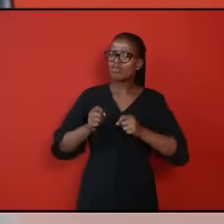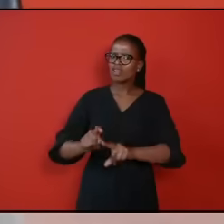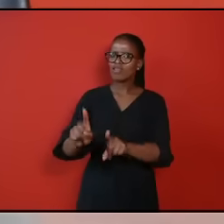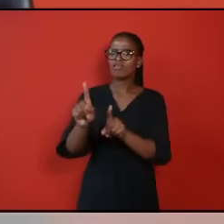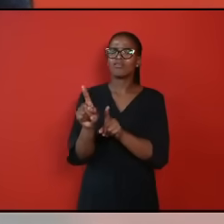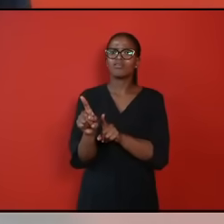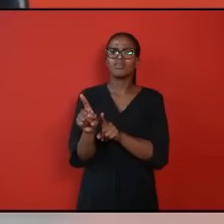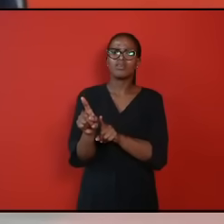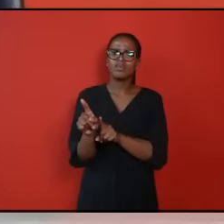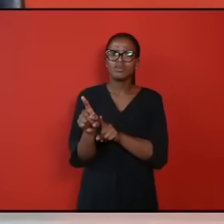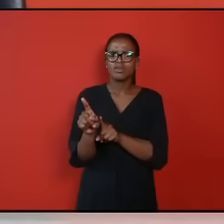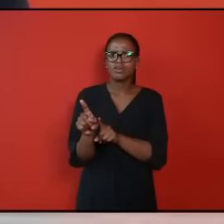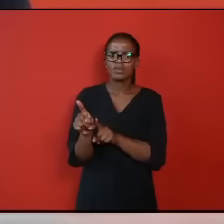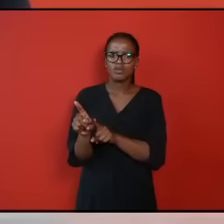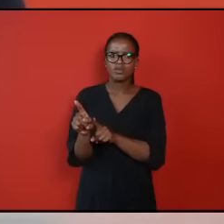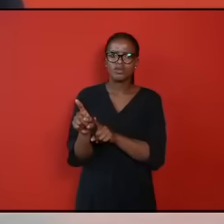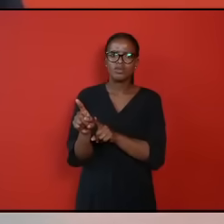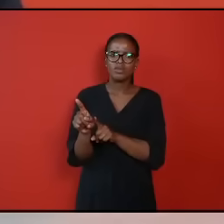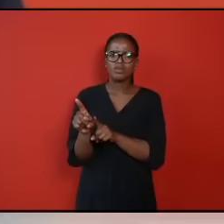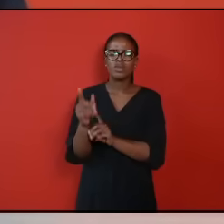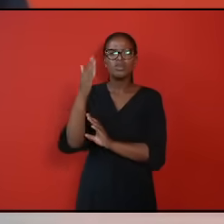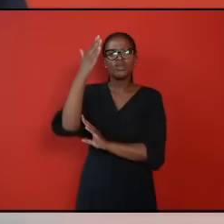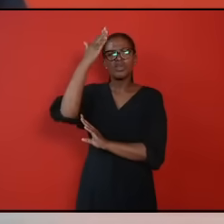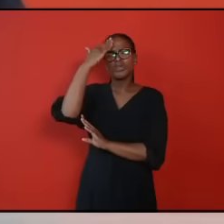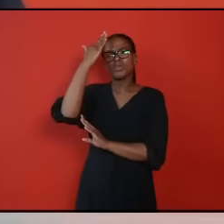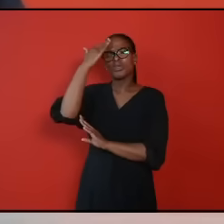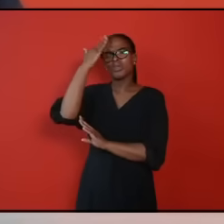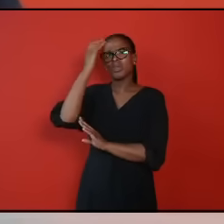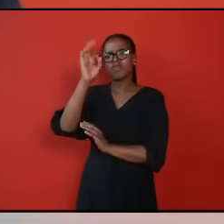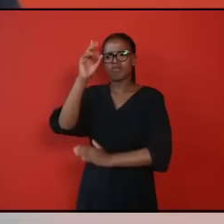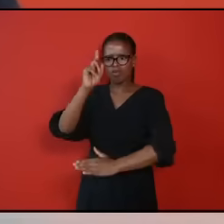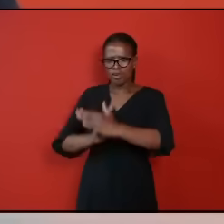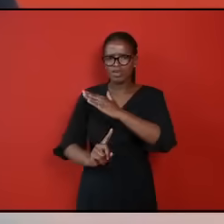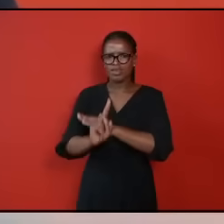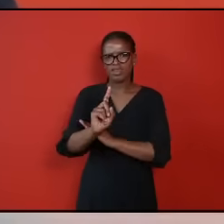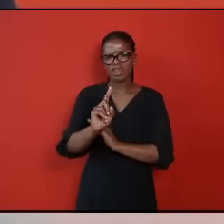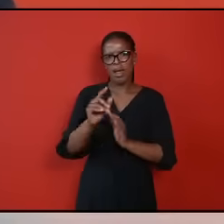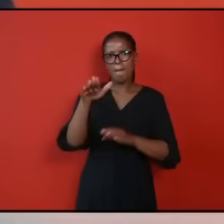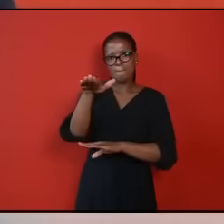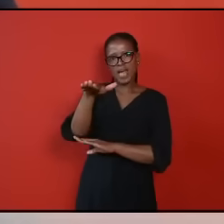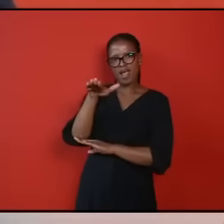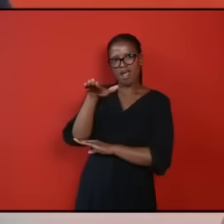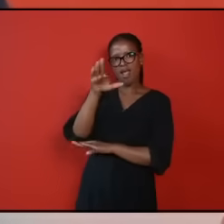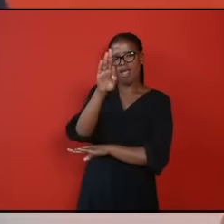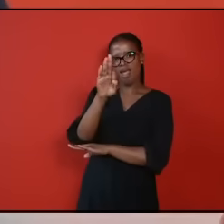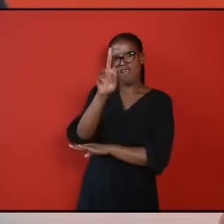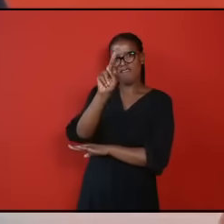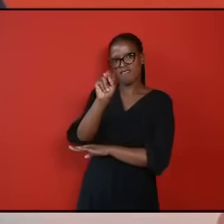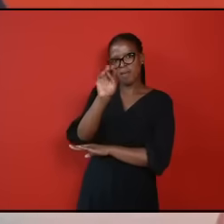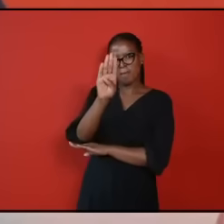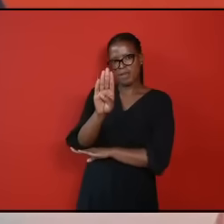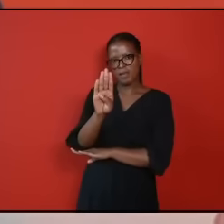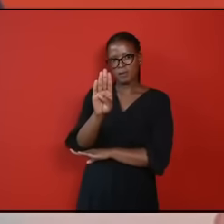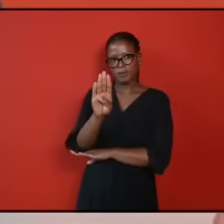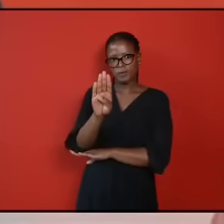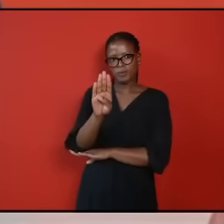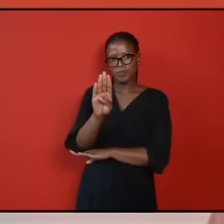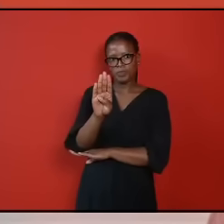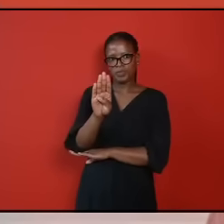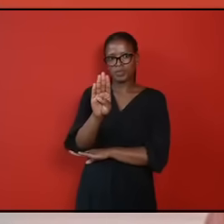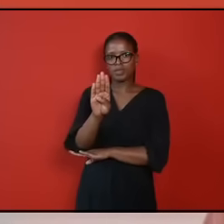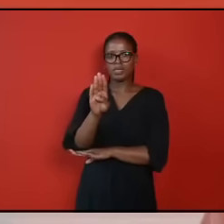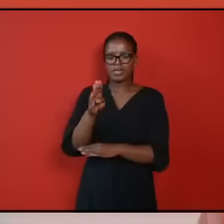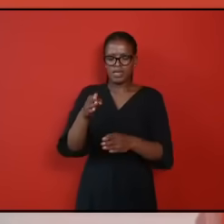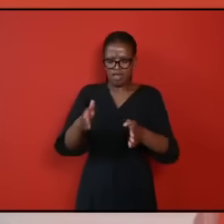It is, you know, when you enter FNB, those gates record how many